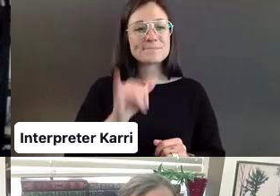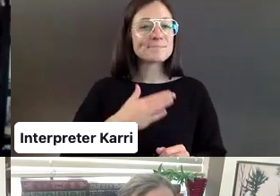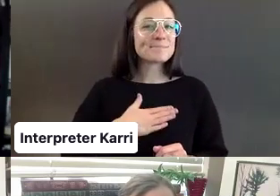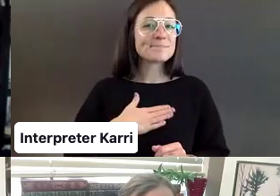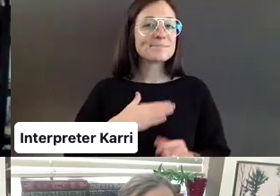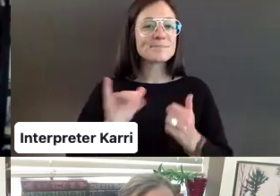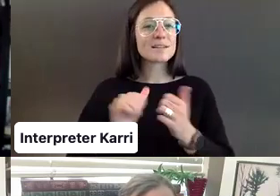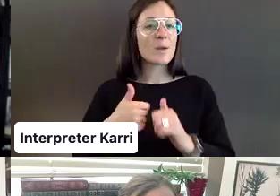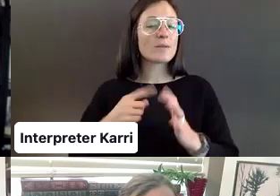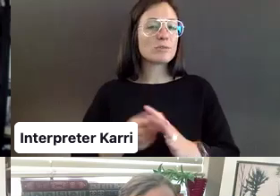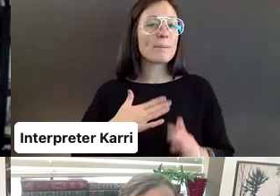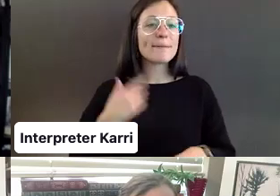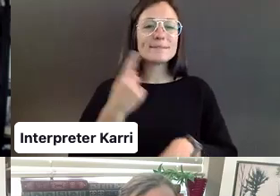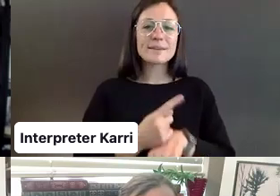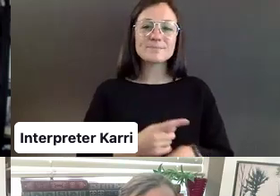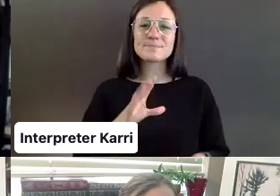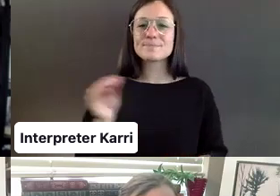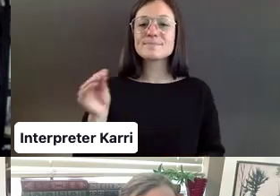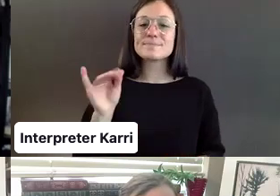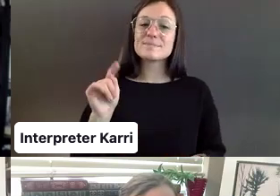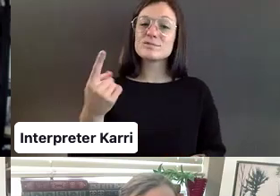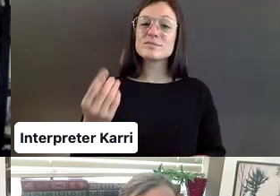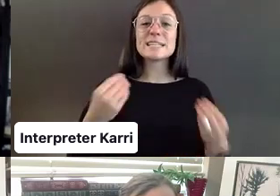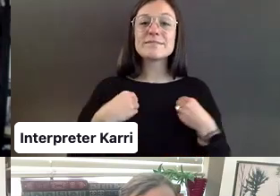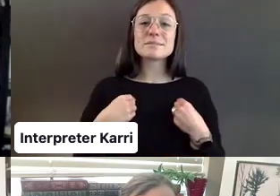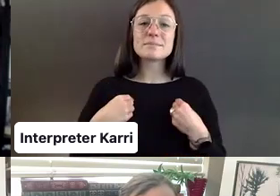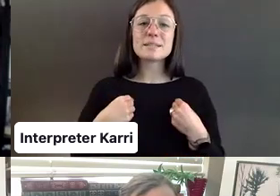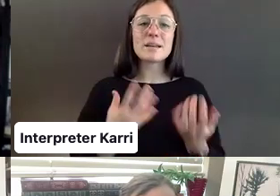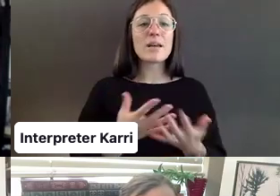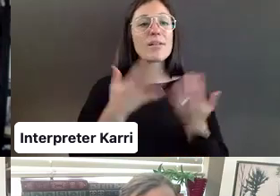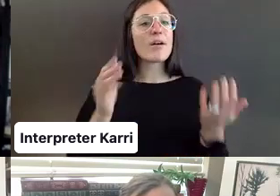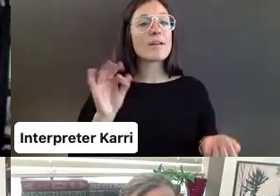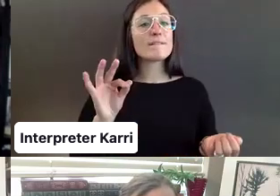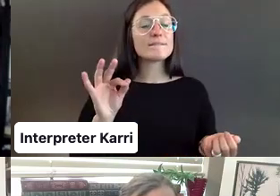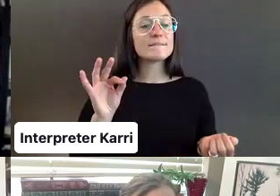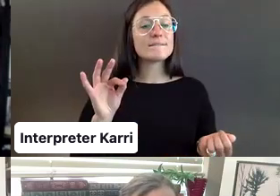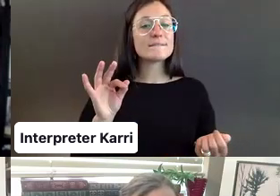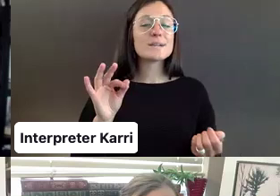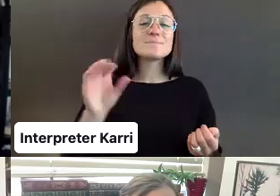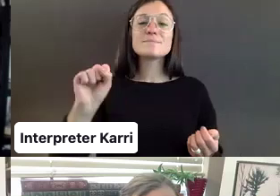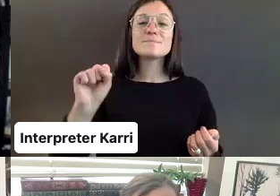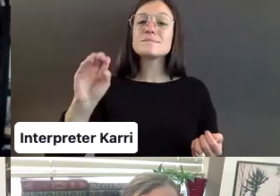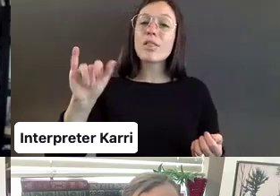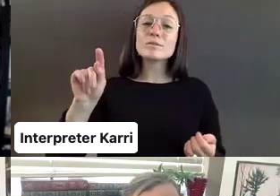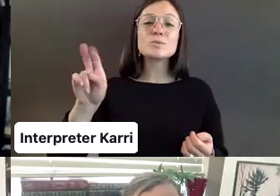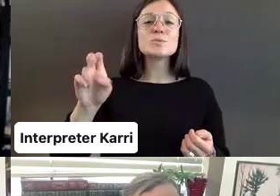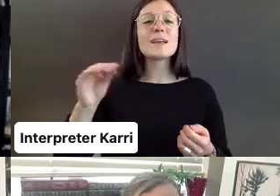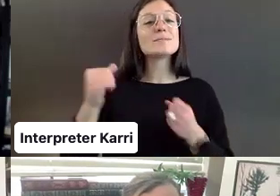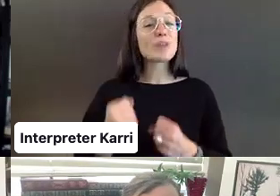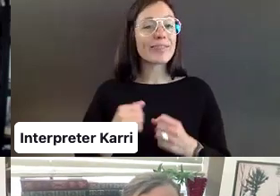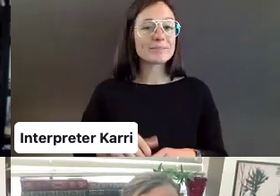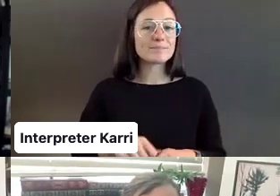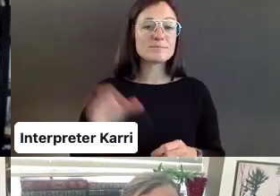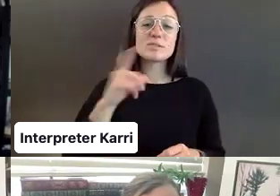That's how I start my day. And it just gives me a lot of solitude and strength. Beautiful.